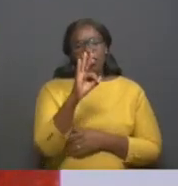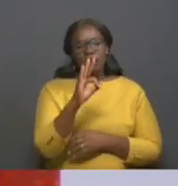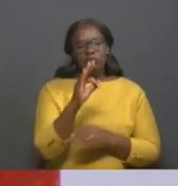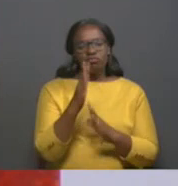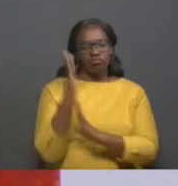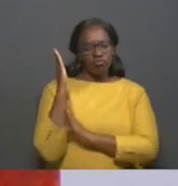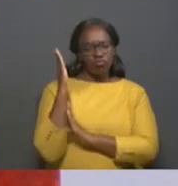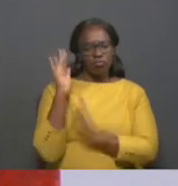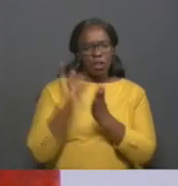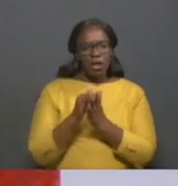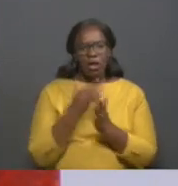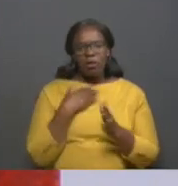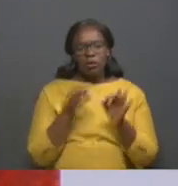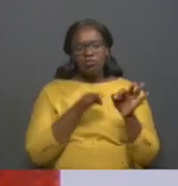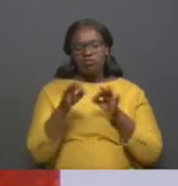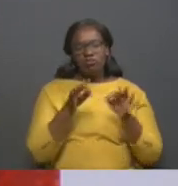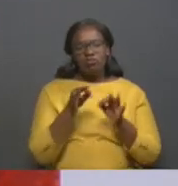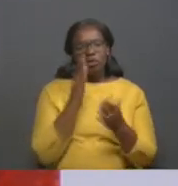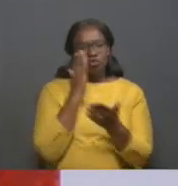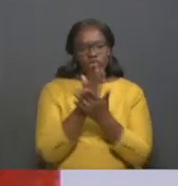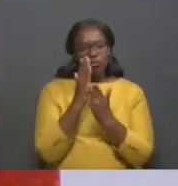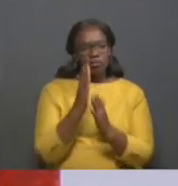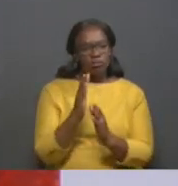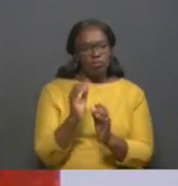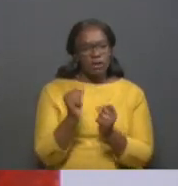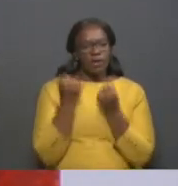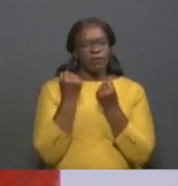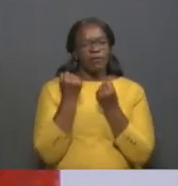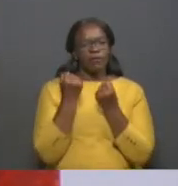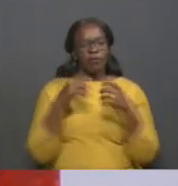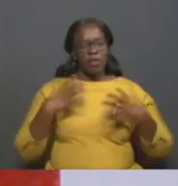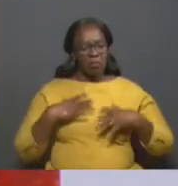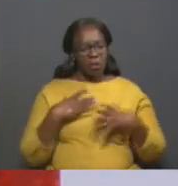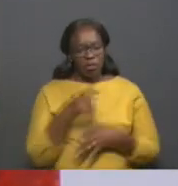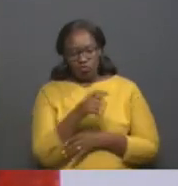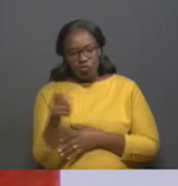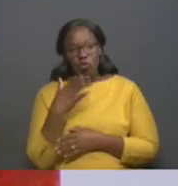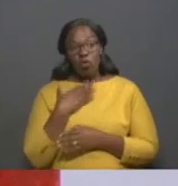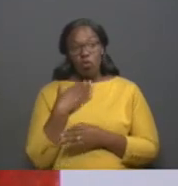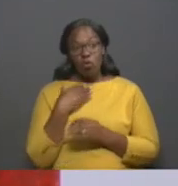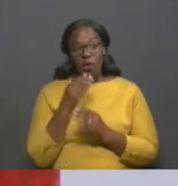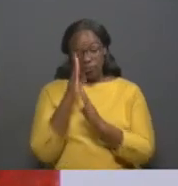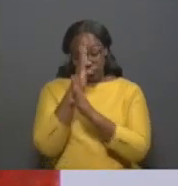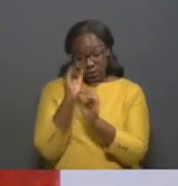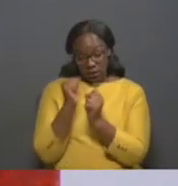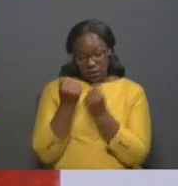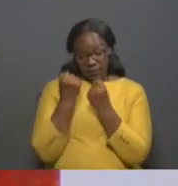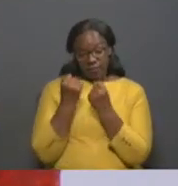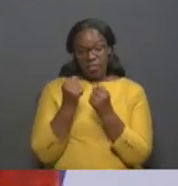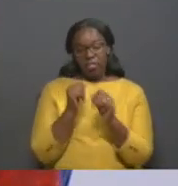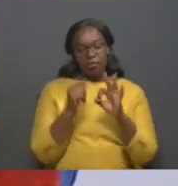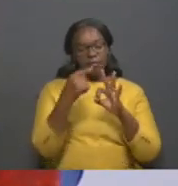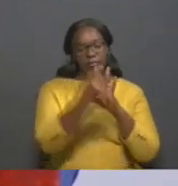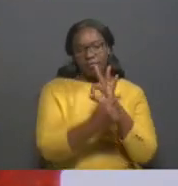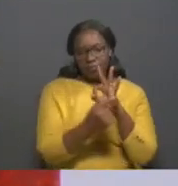will bring about a real refuge for these perpetrators seeking asylum. The three guarantors. One of the